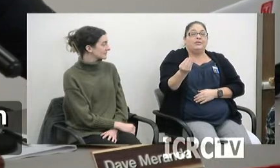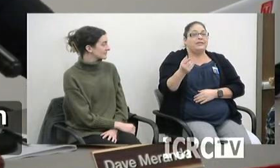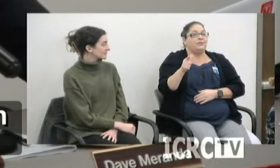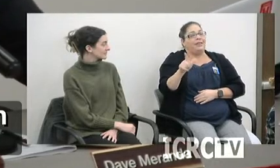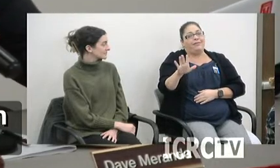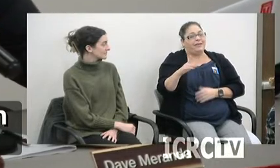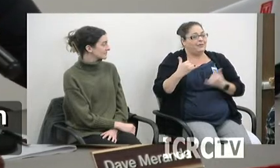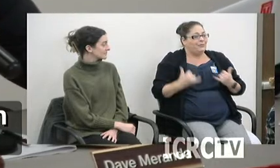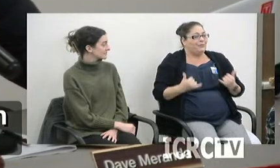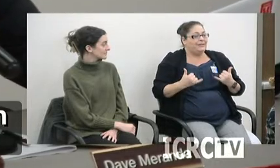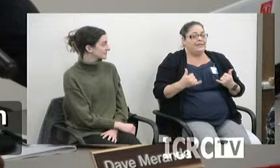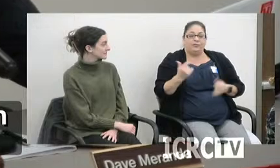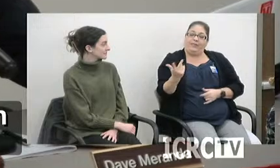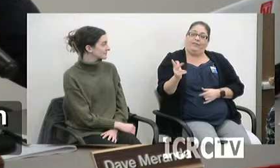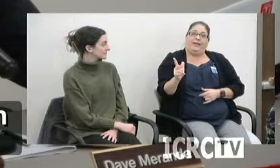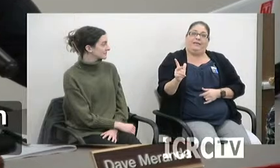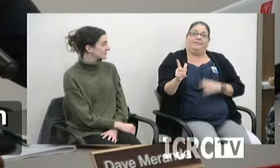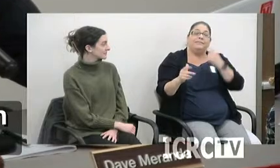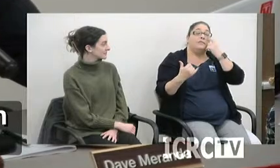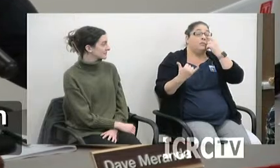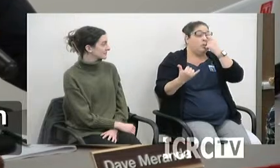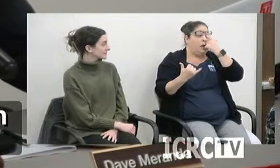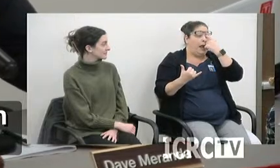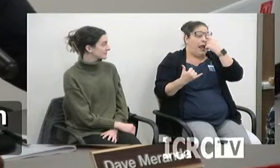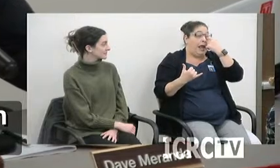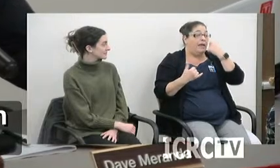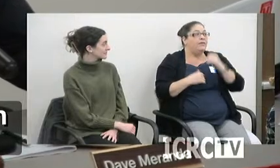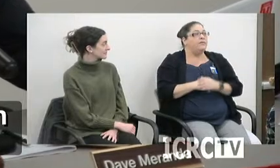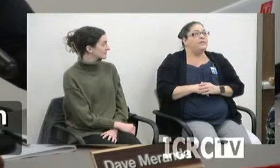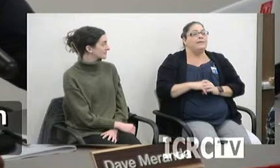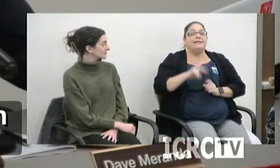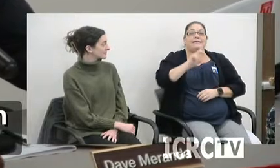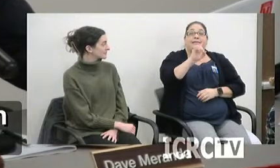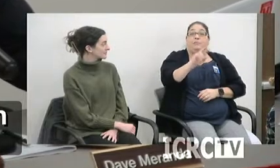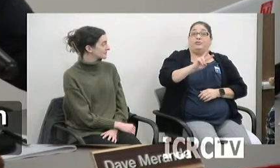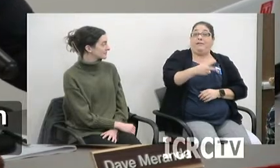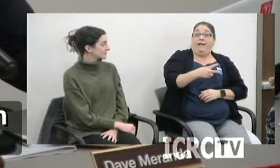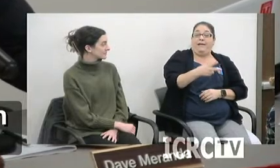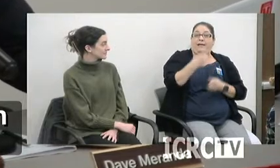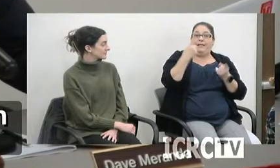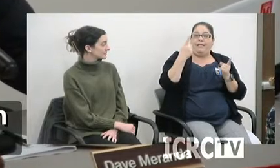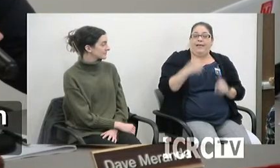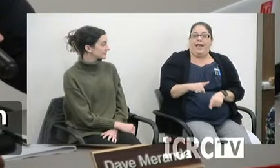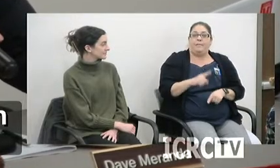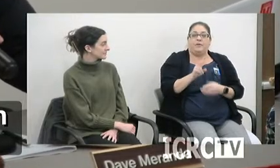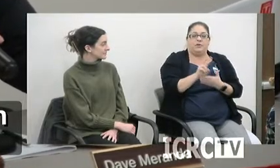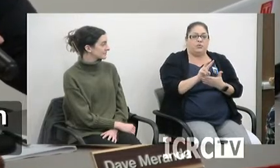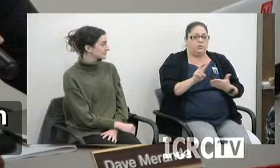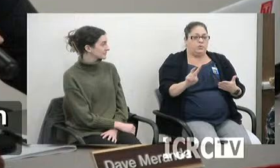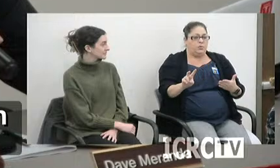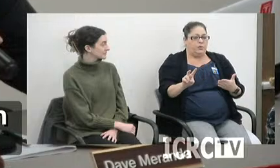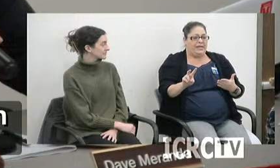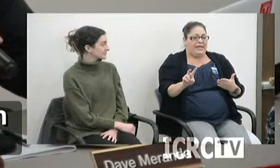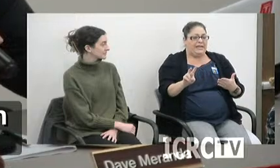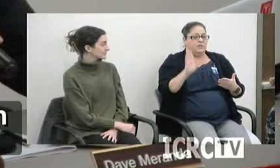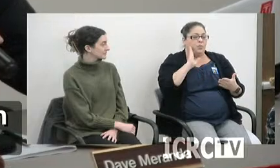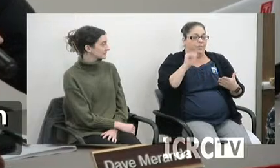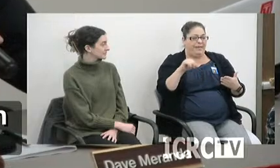12/14/2023. Craft Show took place on the 2nd of December. That's be 2 weeks on